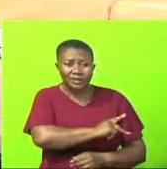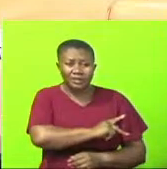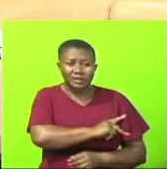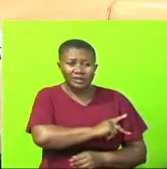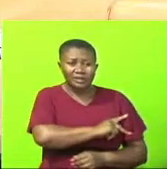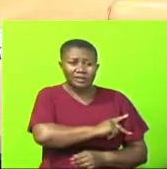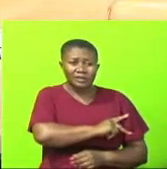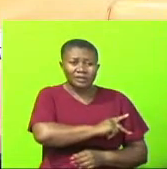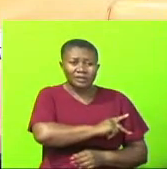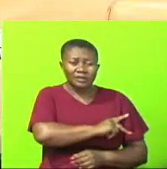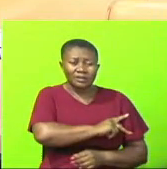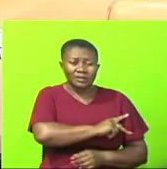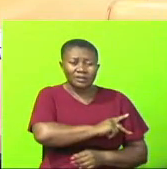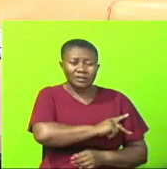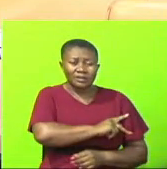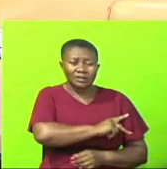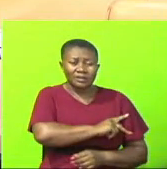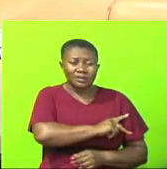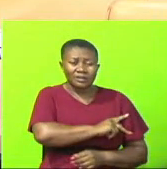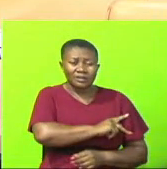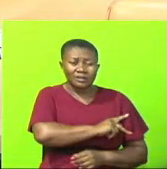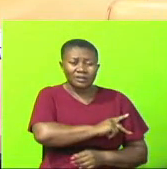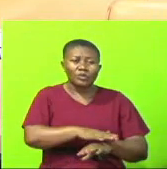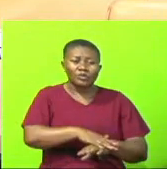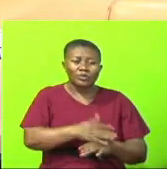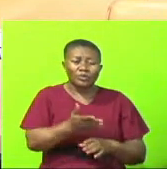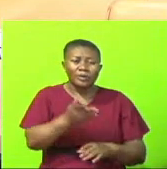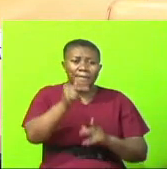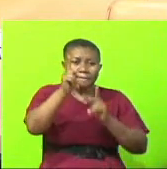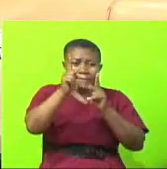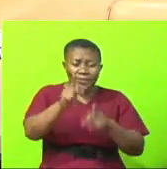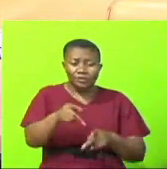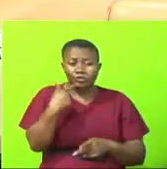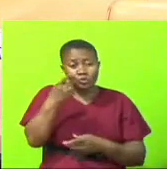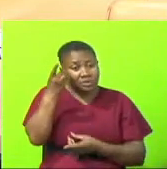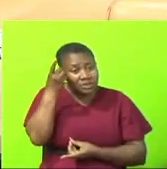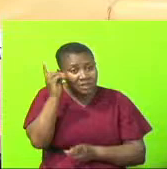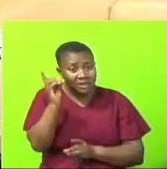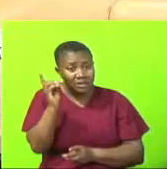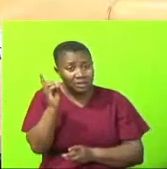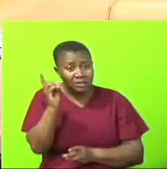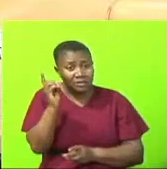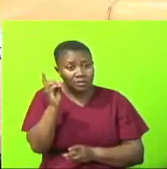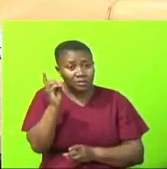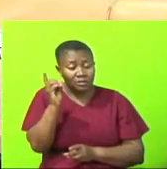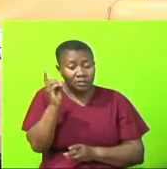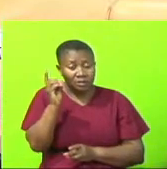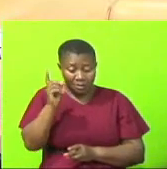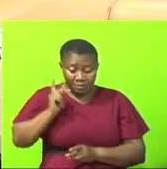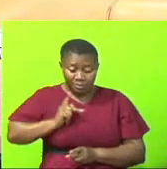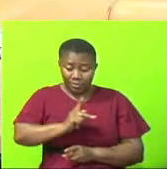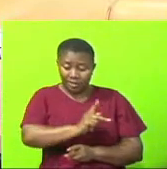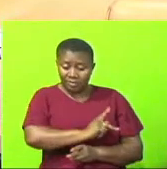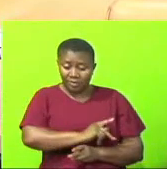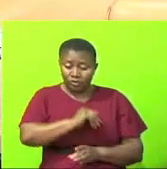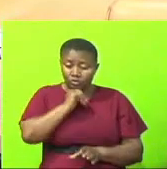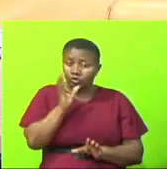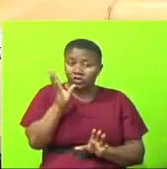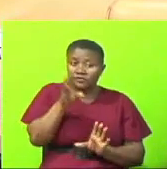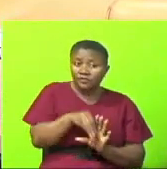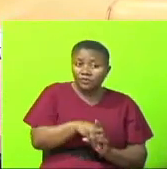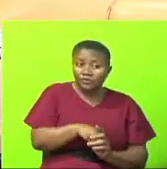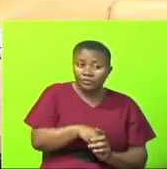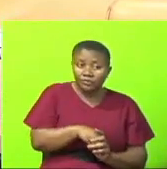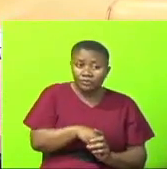in the bosom of the person who intends to bring the matter to Parliament. And Parliament is a house of procedure. And so therefore,